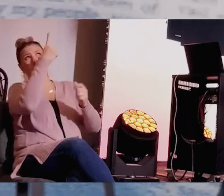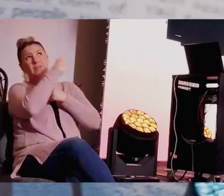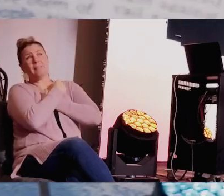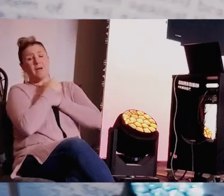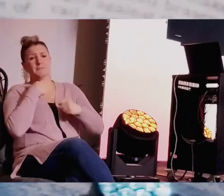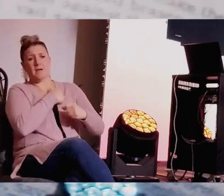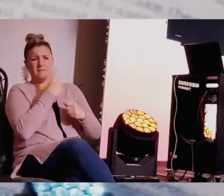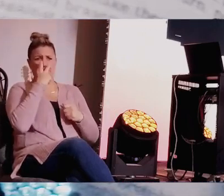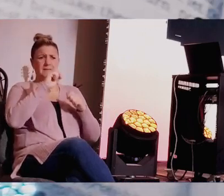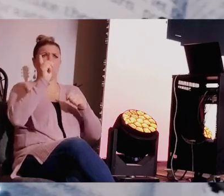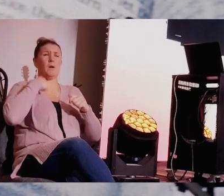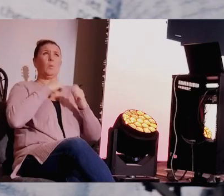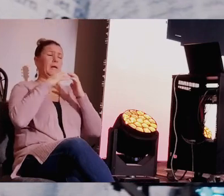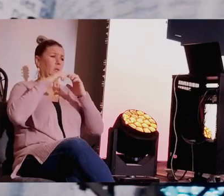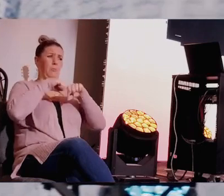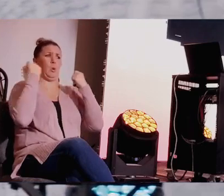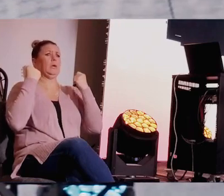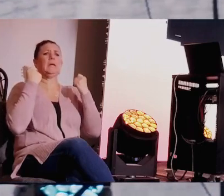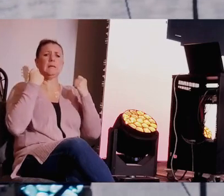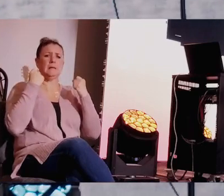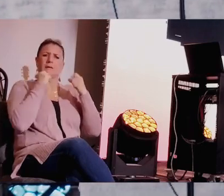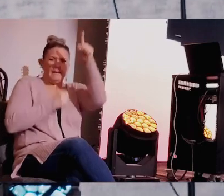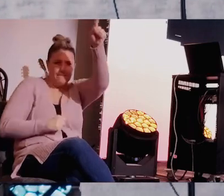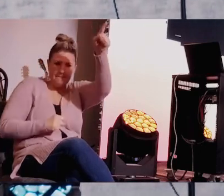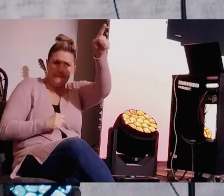the places that we're broken down. Not Him.